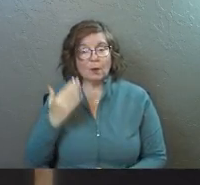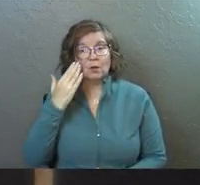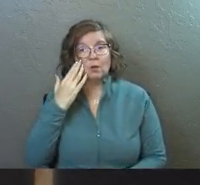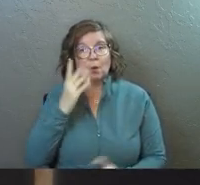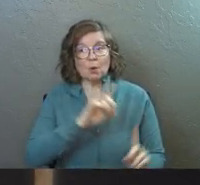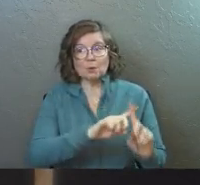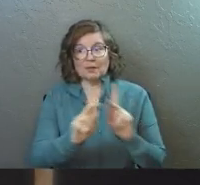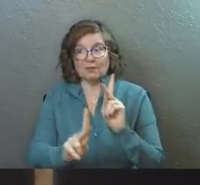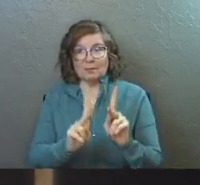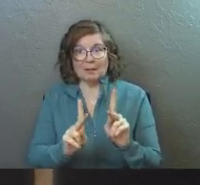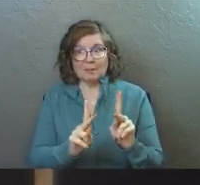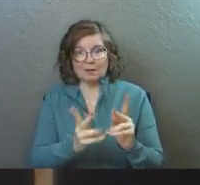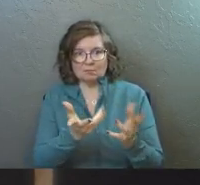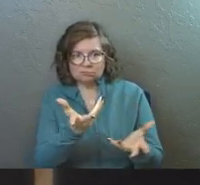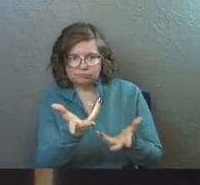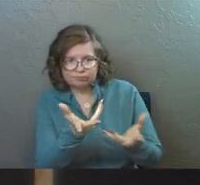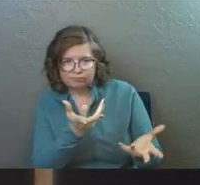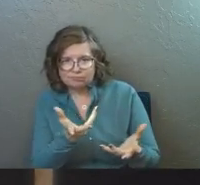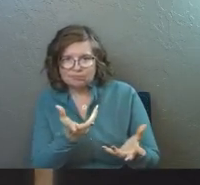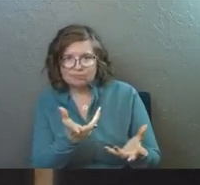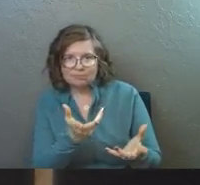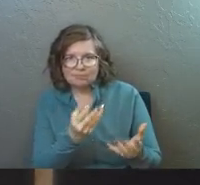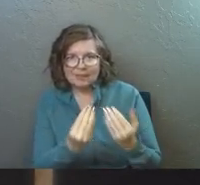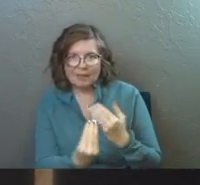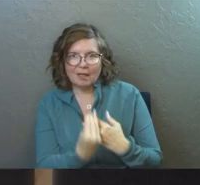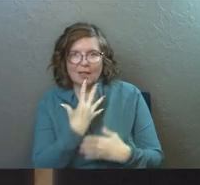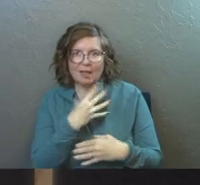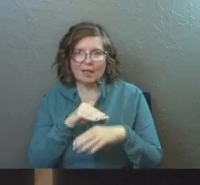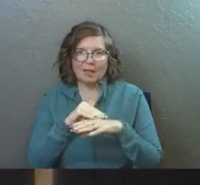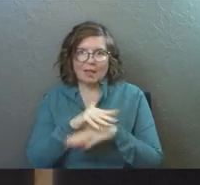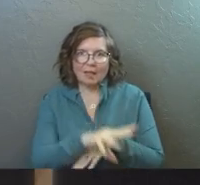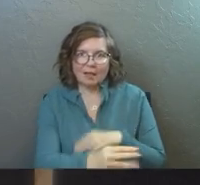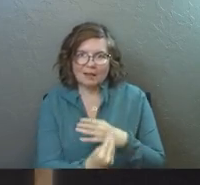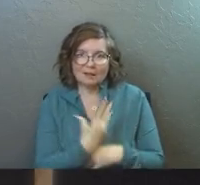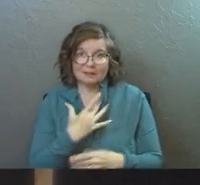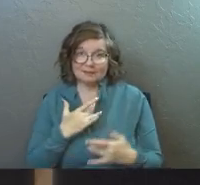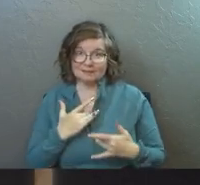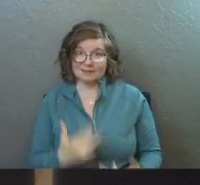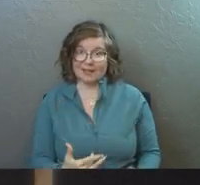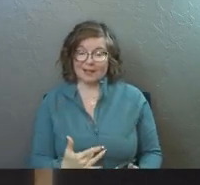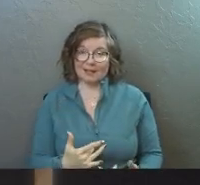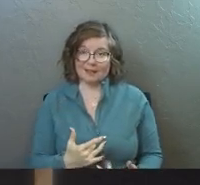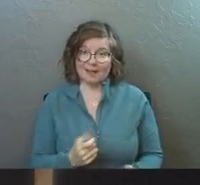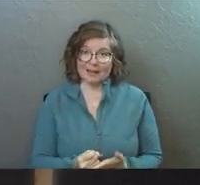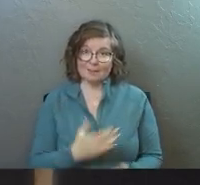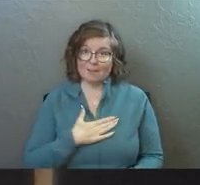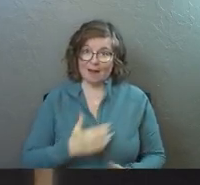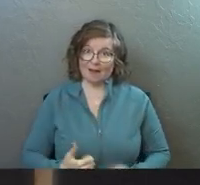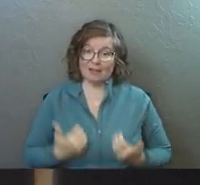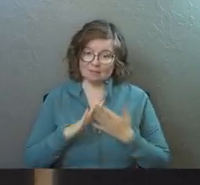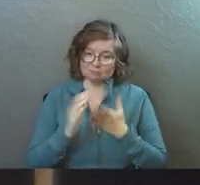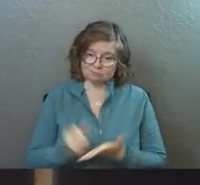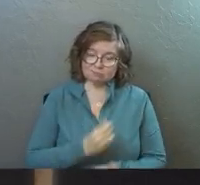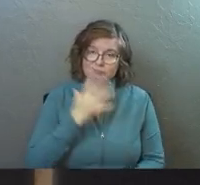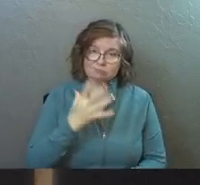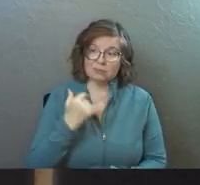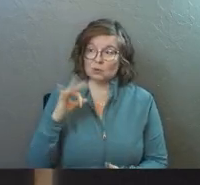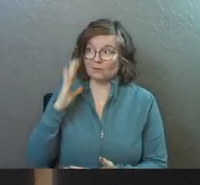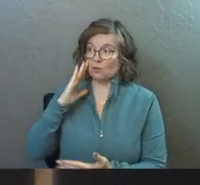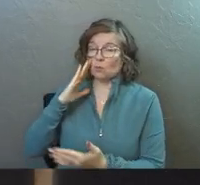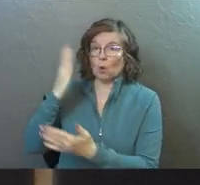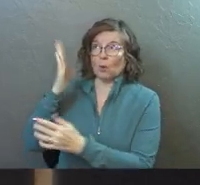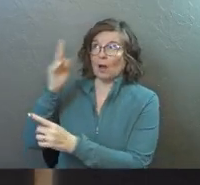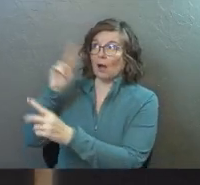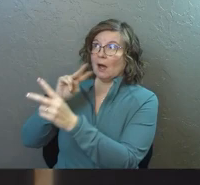true? They change you. They enrich your life. Back to God again. As you get to know God,